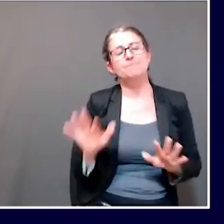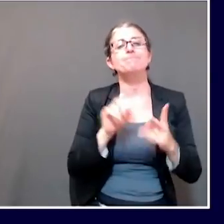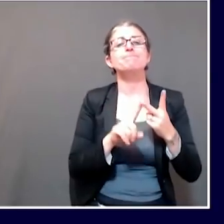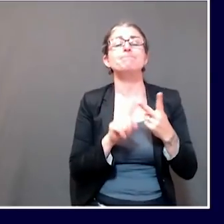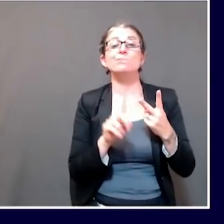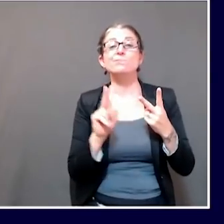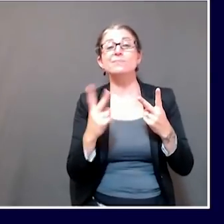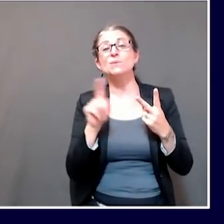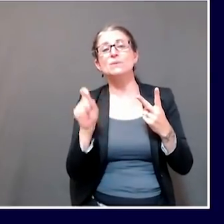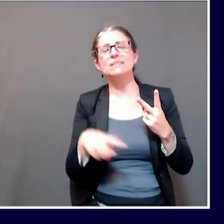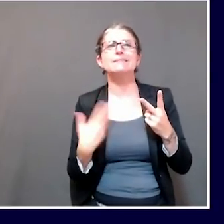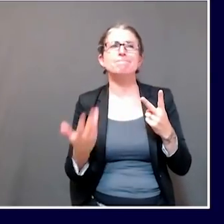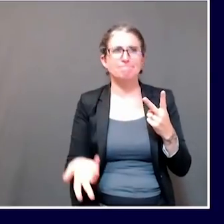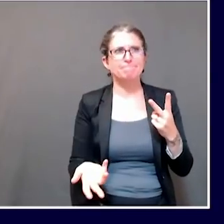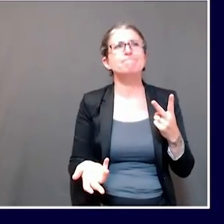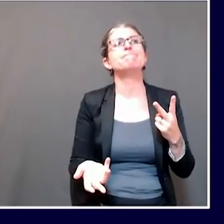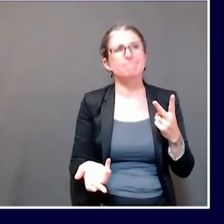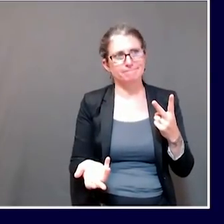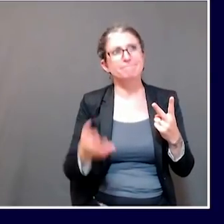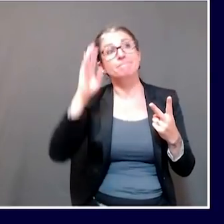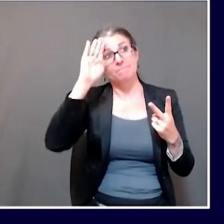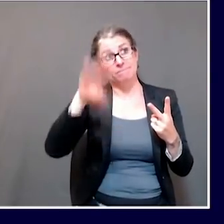better sense of what's going on.